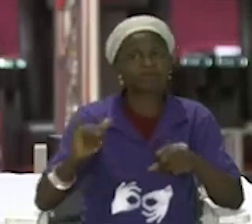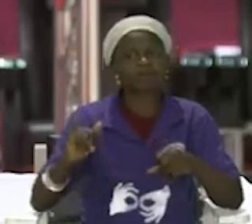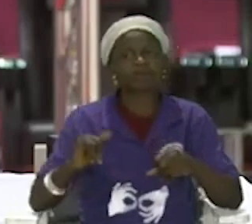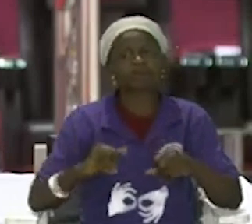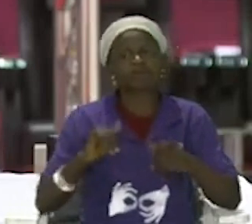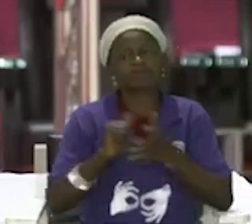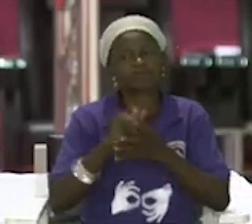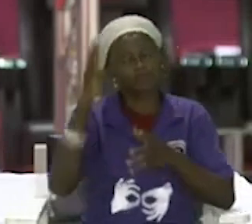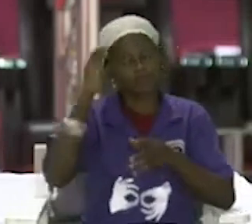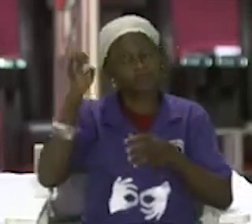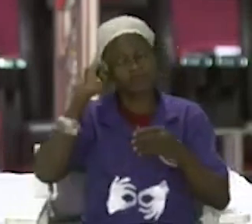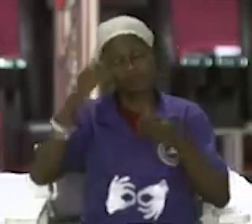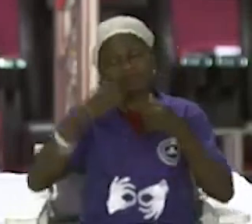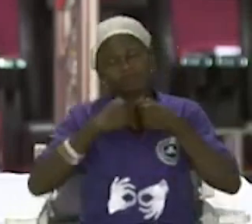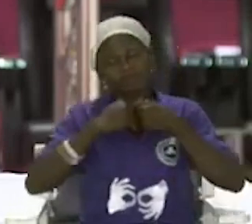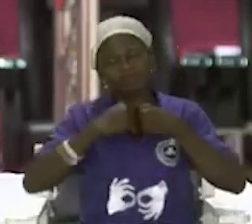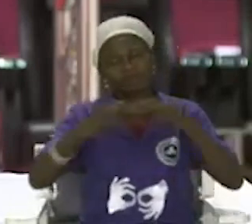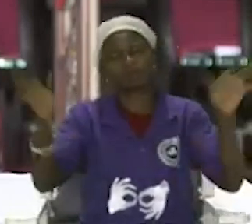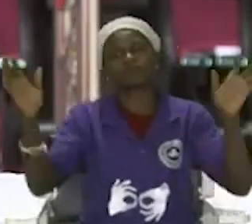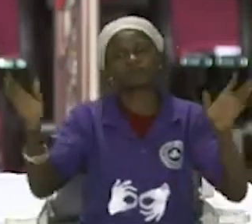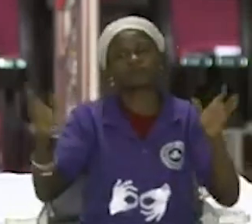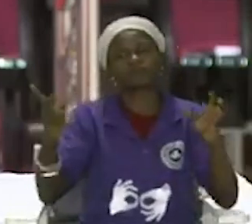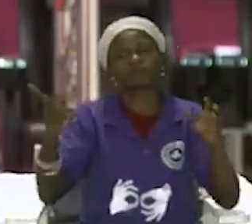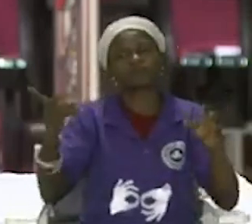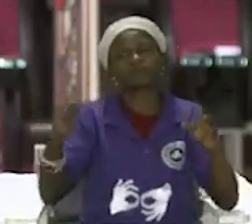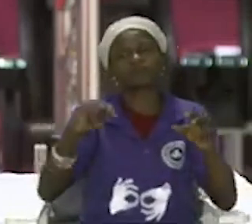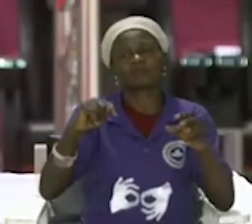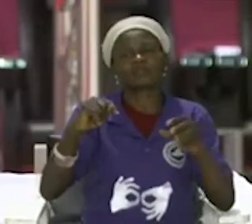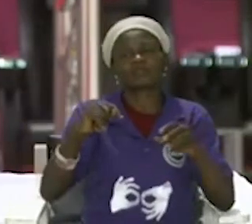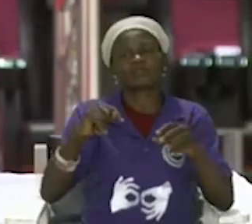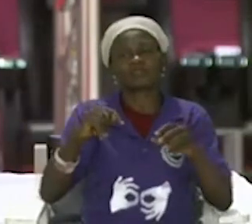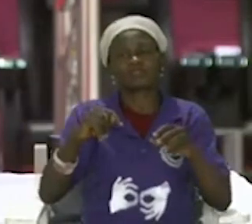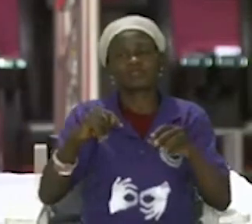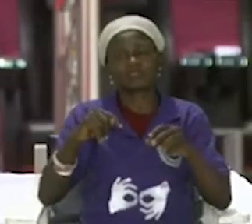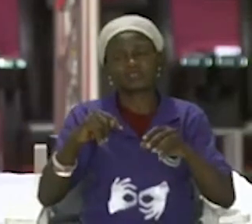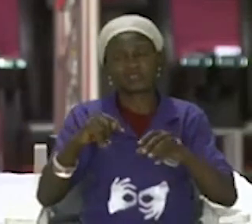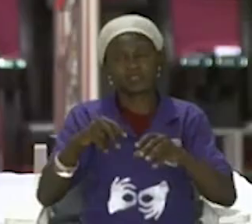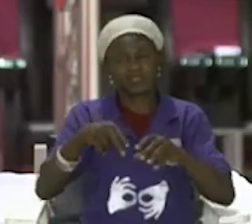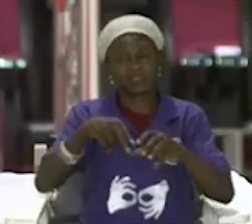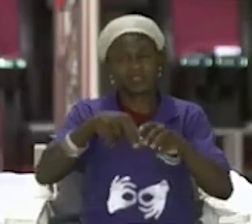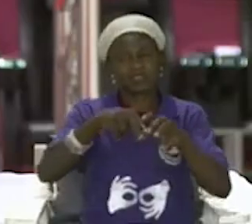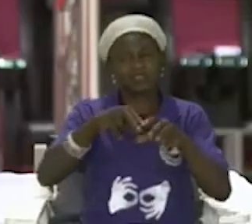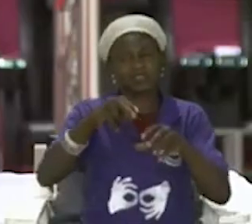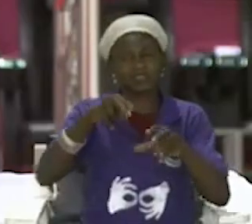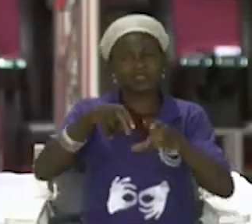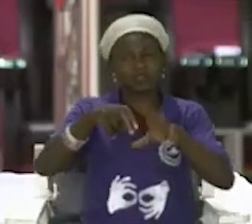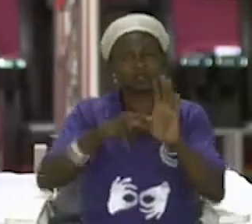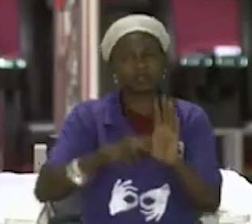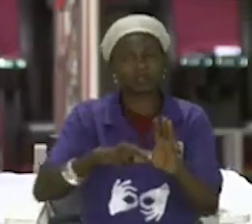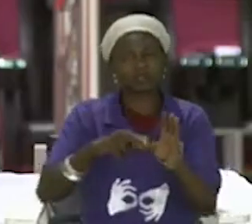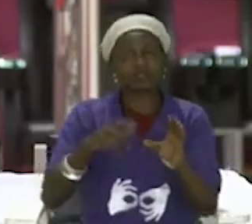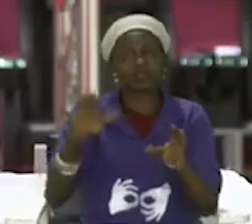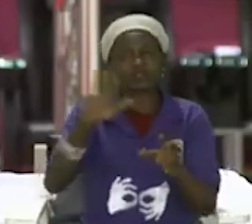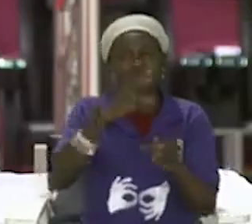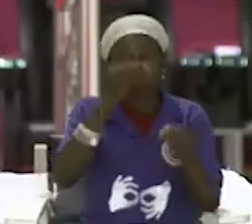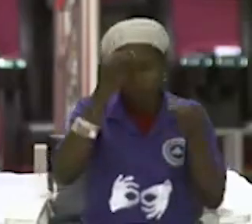That's why he lost his kingdom. Your obedience to God must